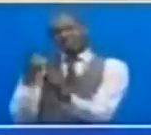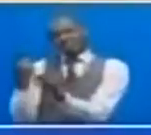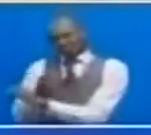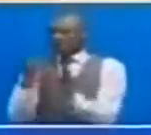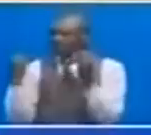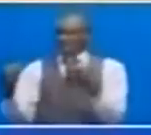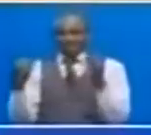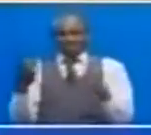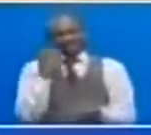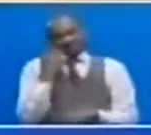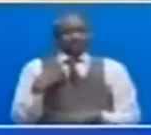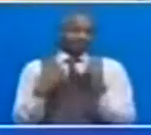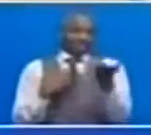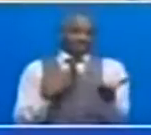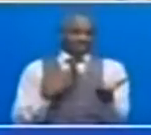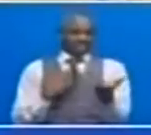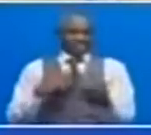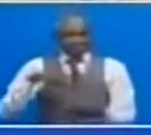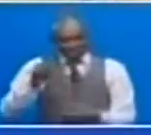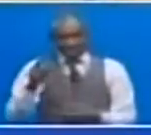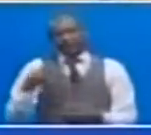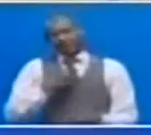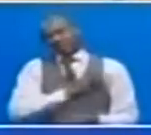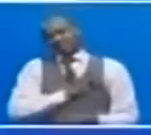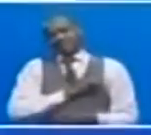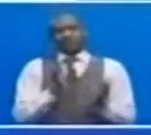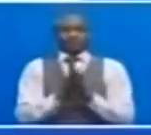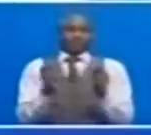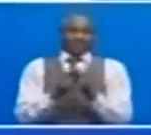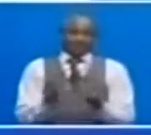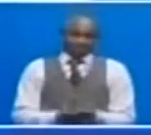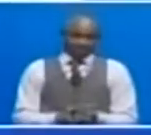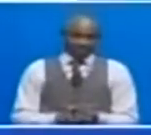others stranded here, just having to bear with the pain.